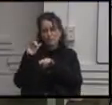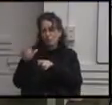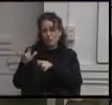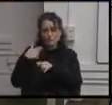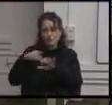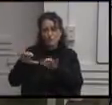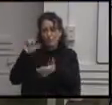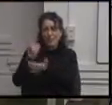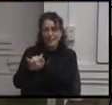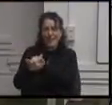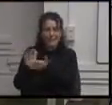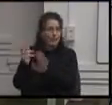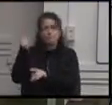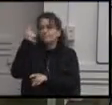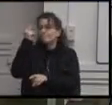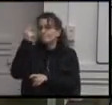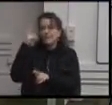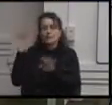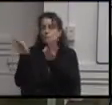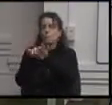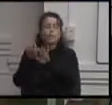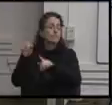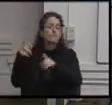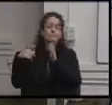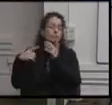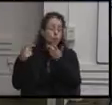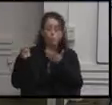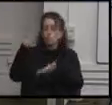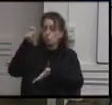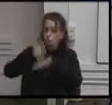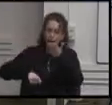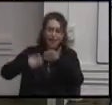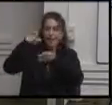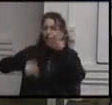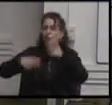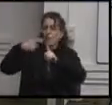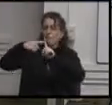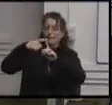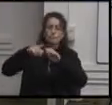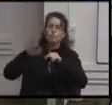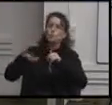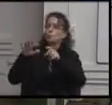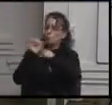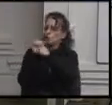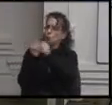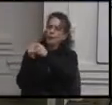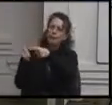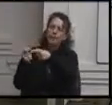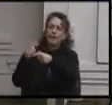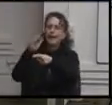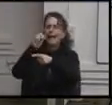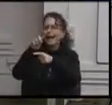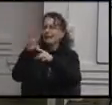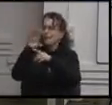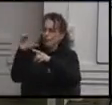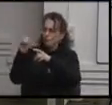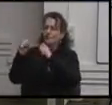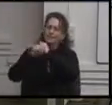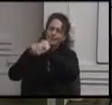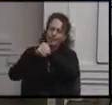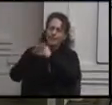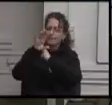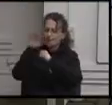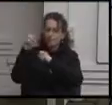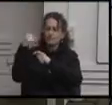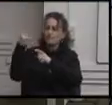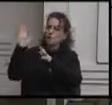well. You find something that's good to write about. You engage a writer to write about it, and you engage a professional entity that